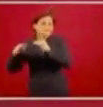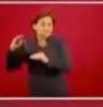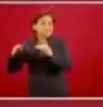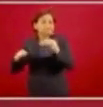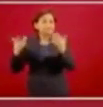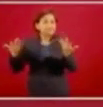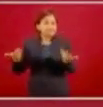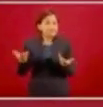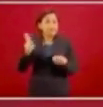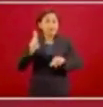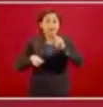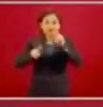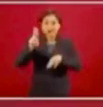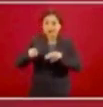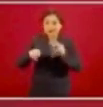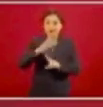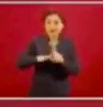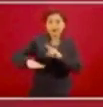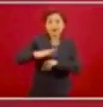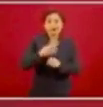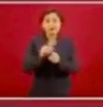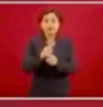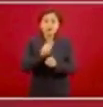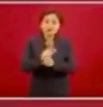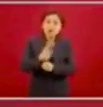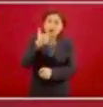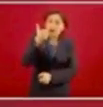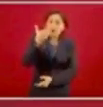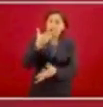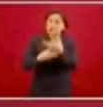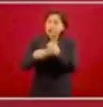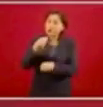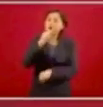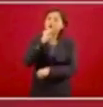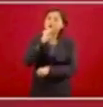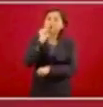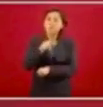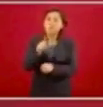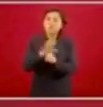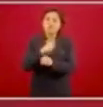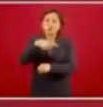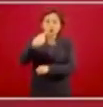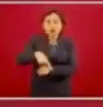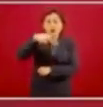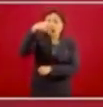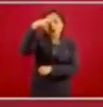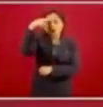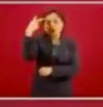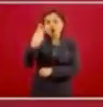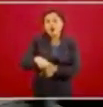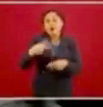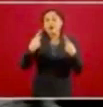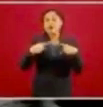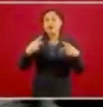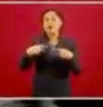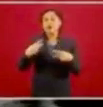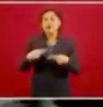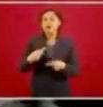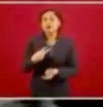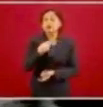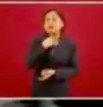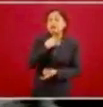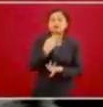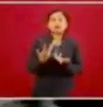And we have to remind everyone, and we have to remember that the Mexican population, 50% of the Mexican